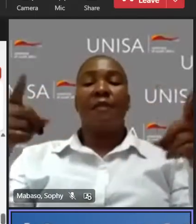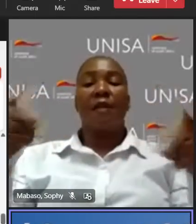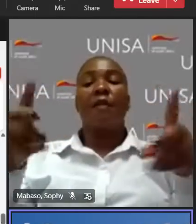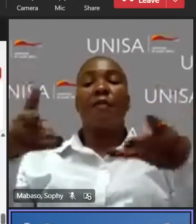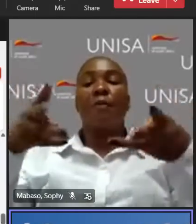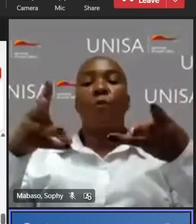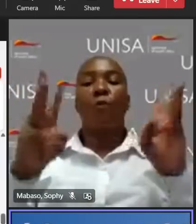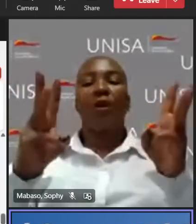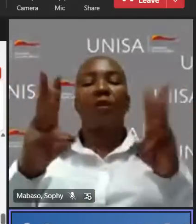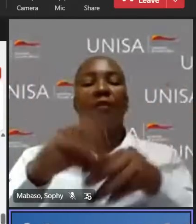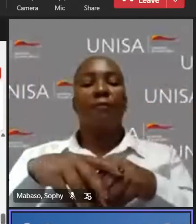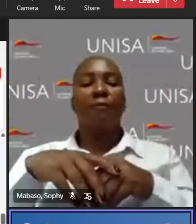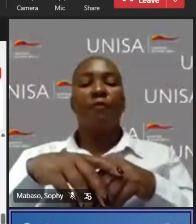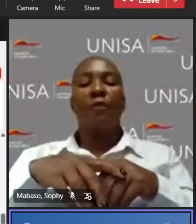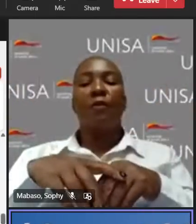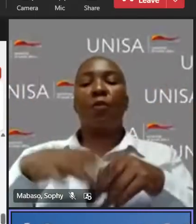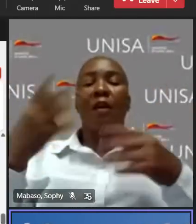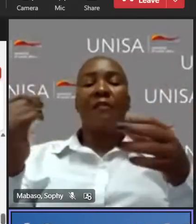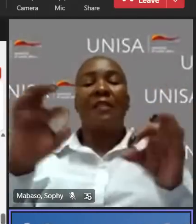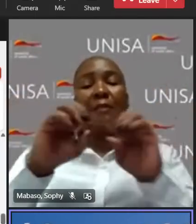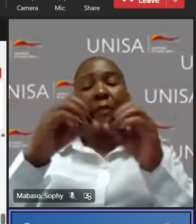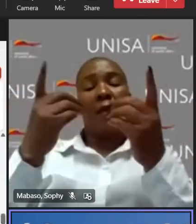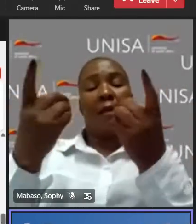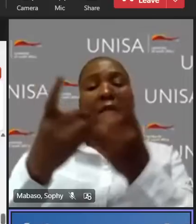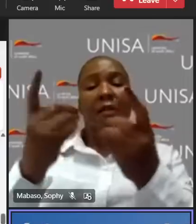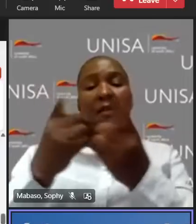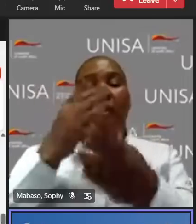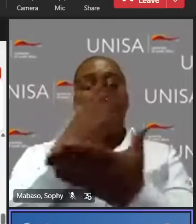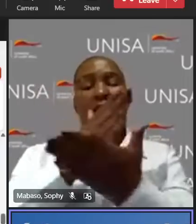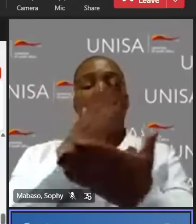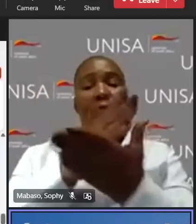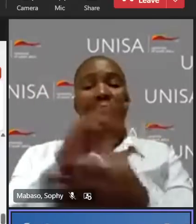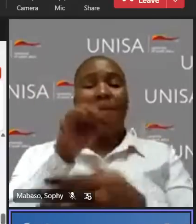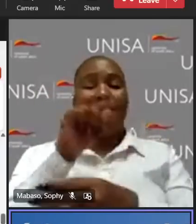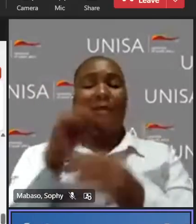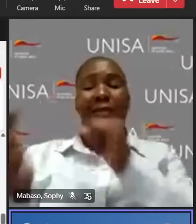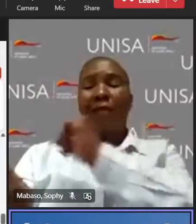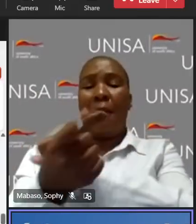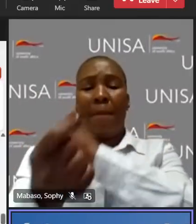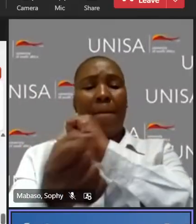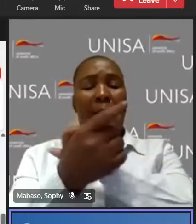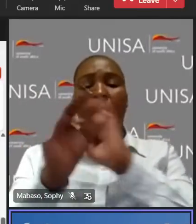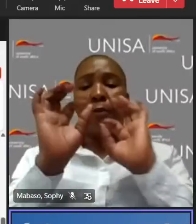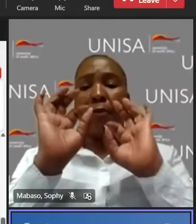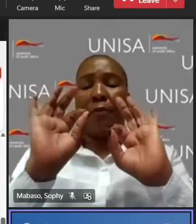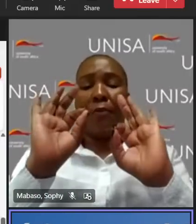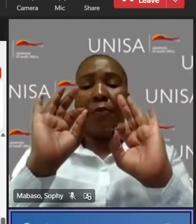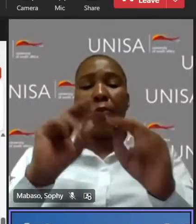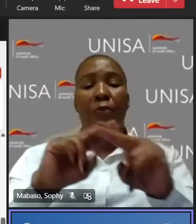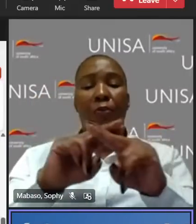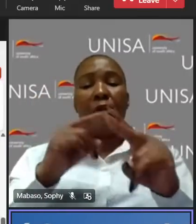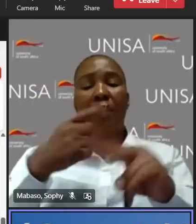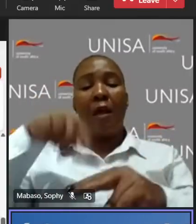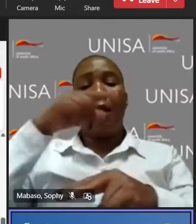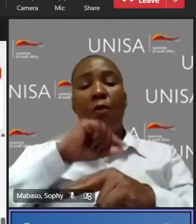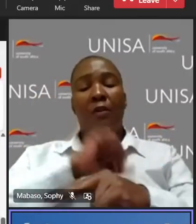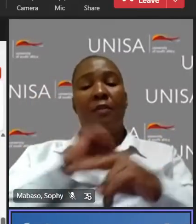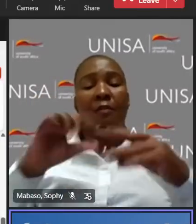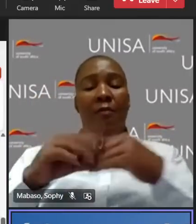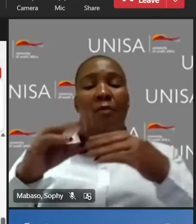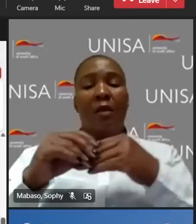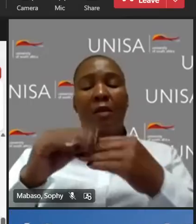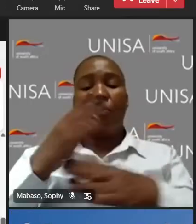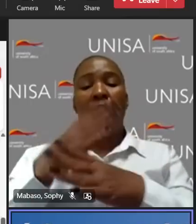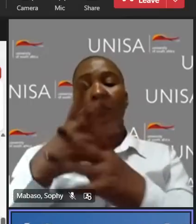We have two departments that make sure that all of this happens, with our colleagues working closely with